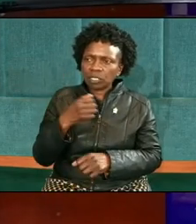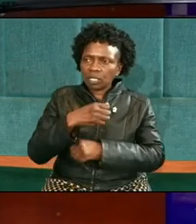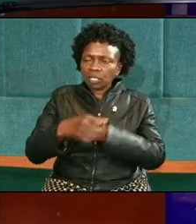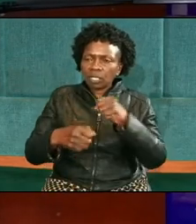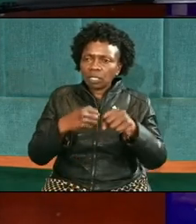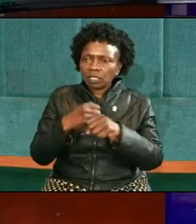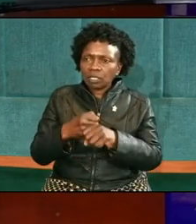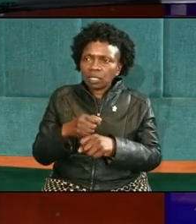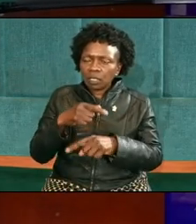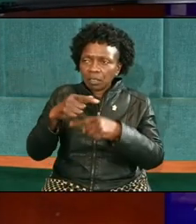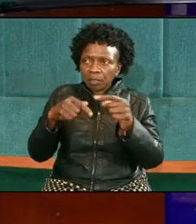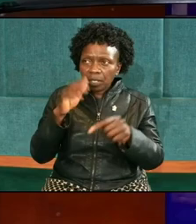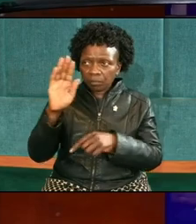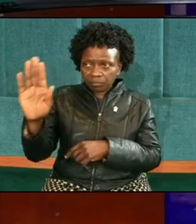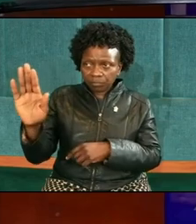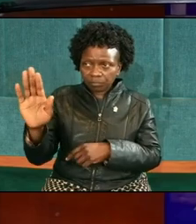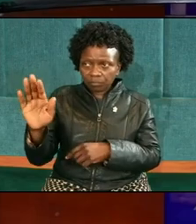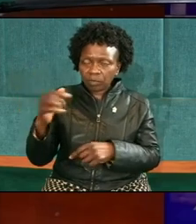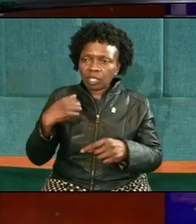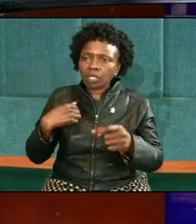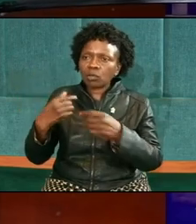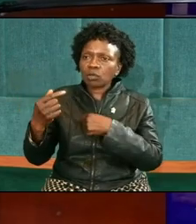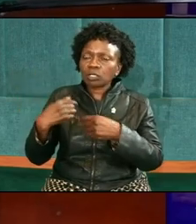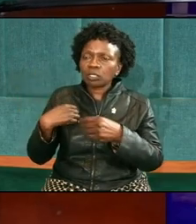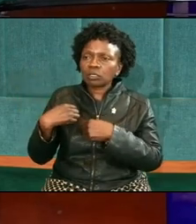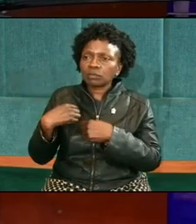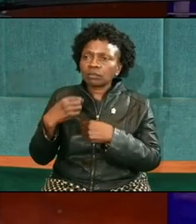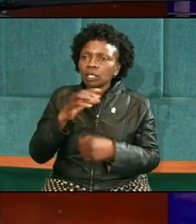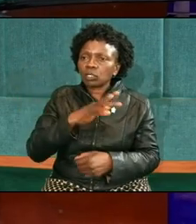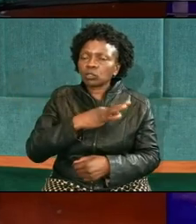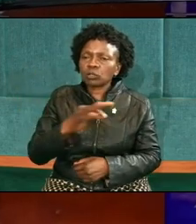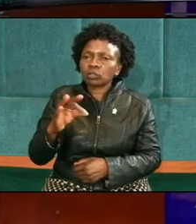I became very concerned for the souls of our children.